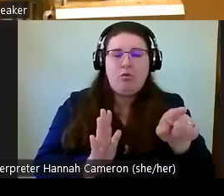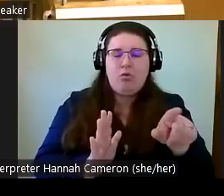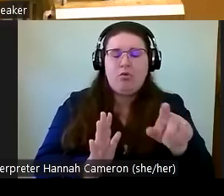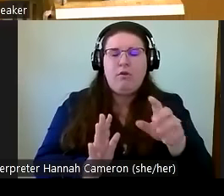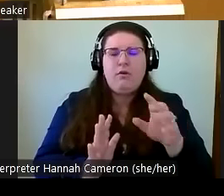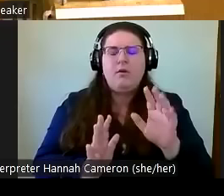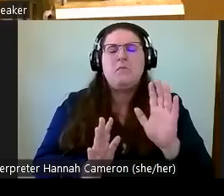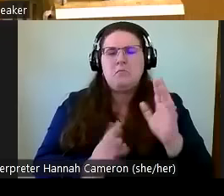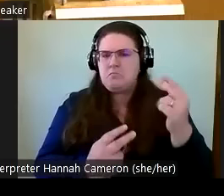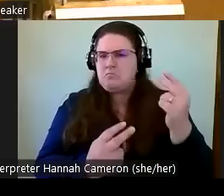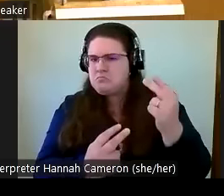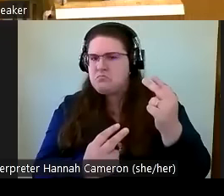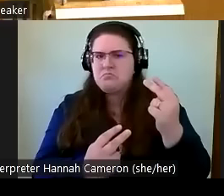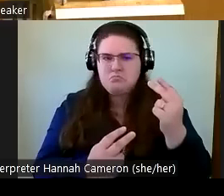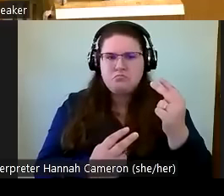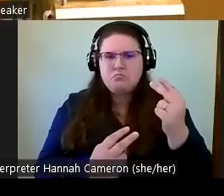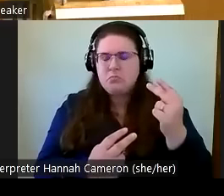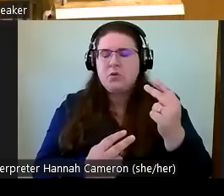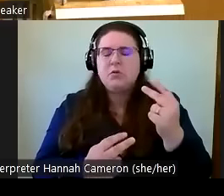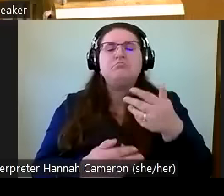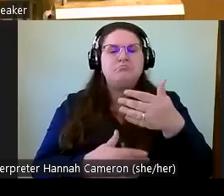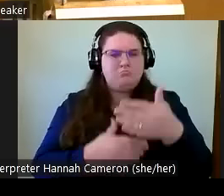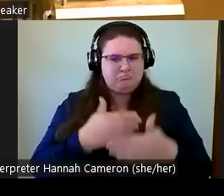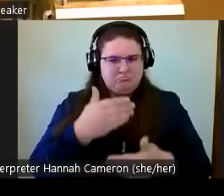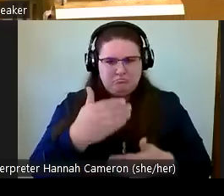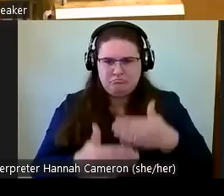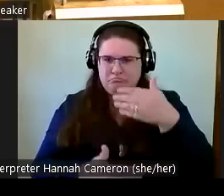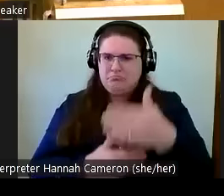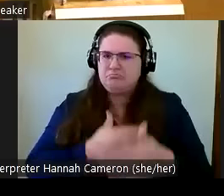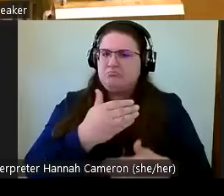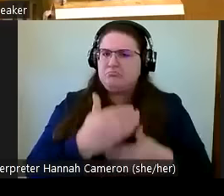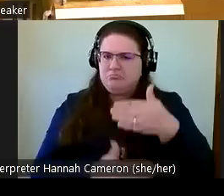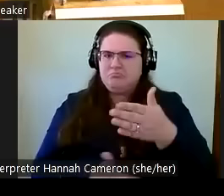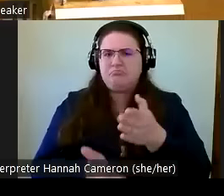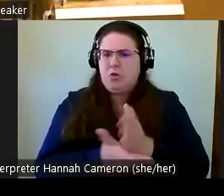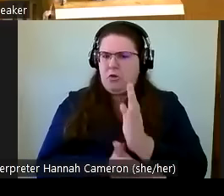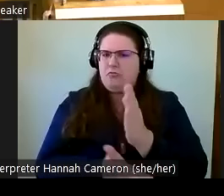kept an eye on me and things continued for a while to be okay.